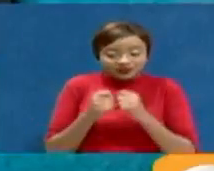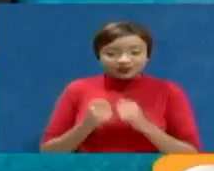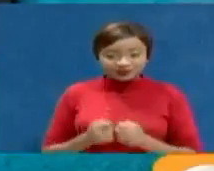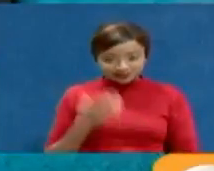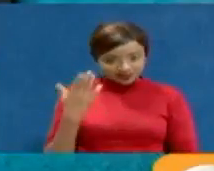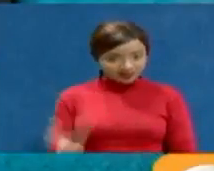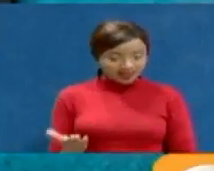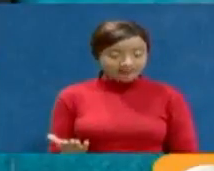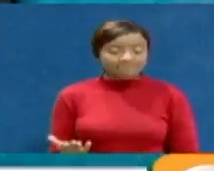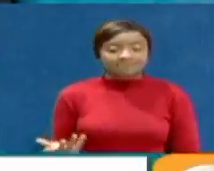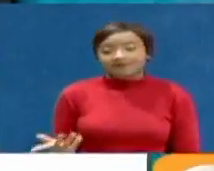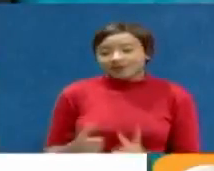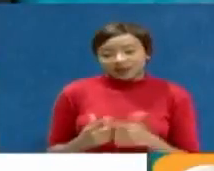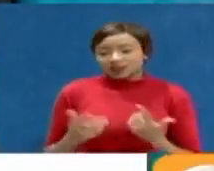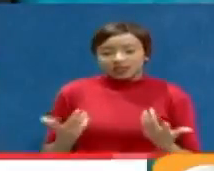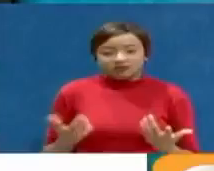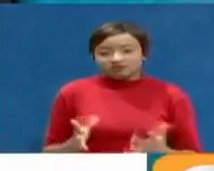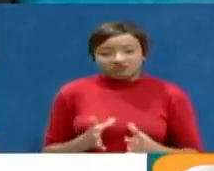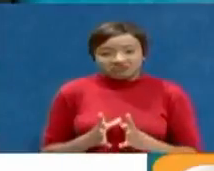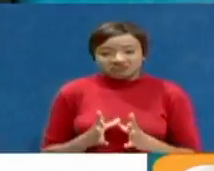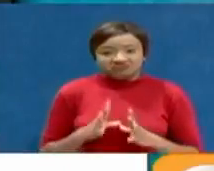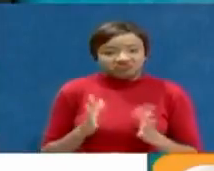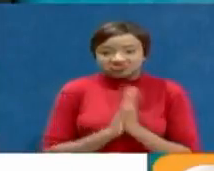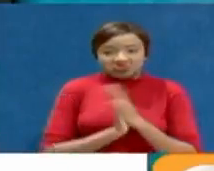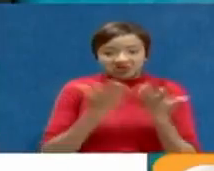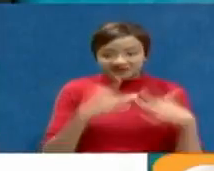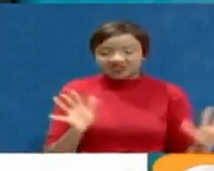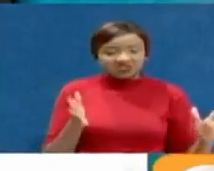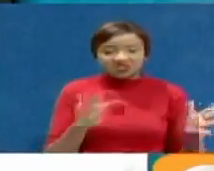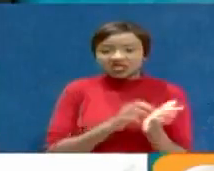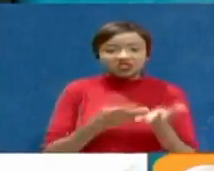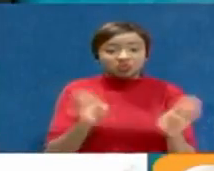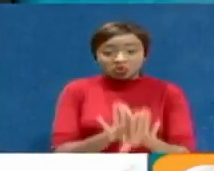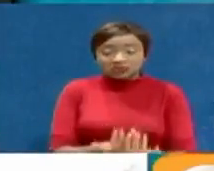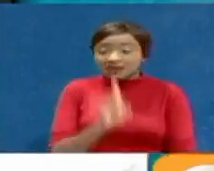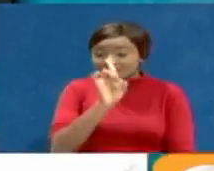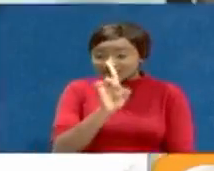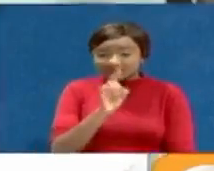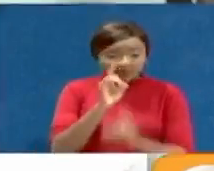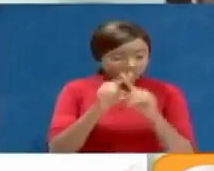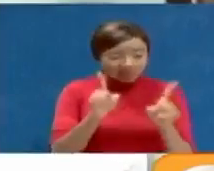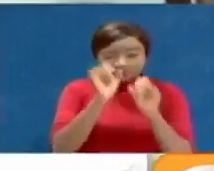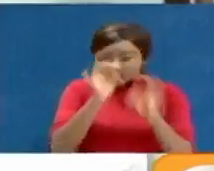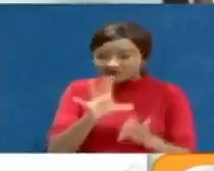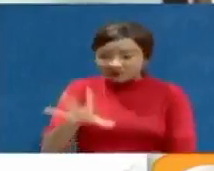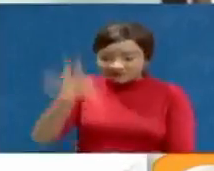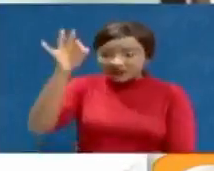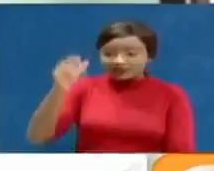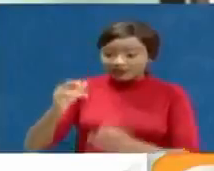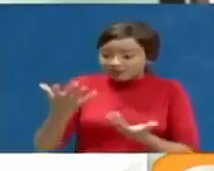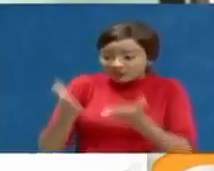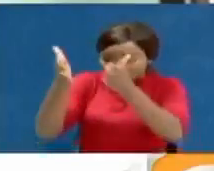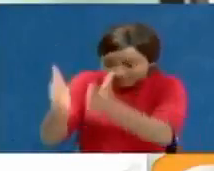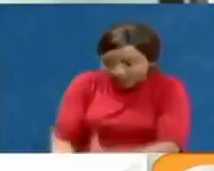is suspected to have been committed. That would be the end of the matter. The files will be closed. But should they find that Officer